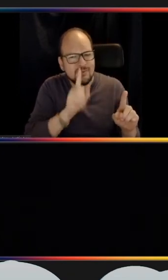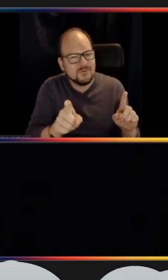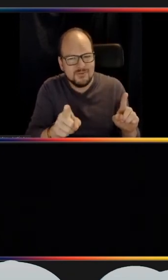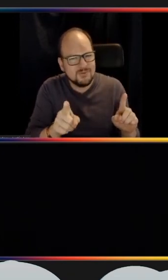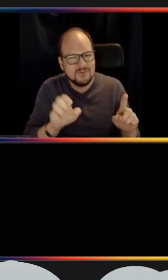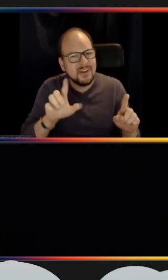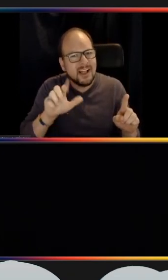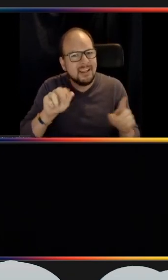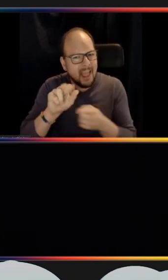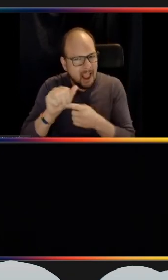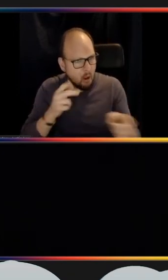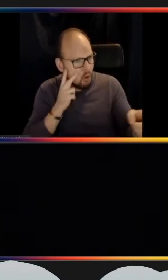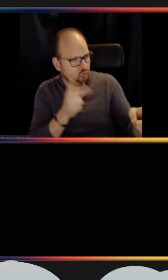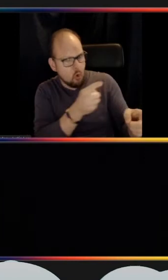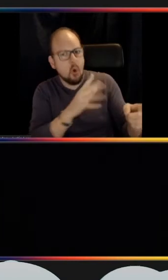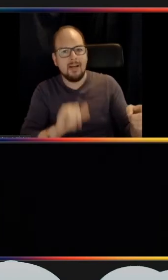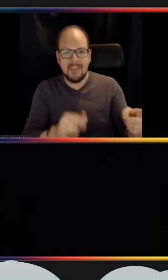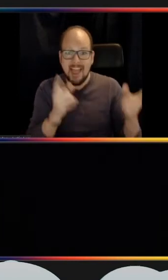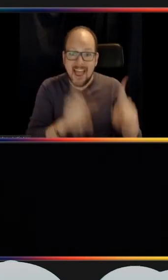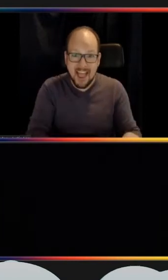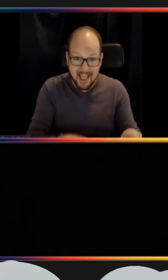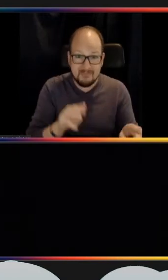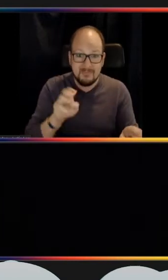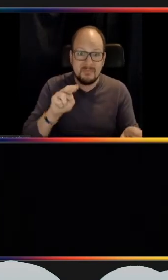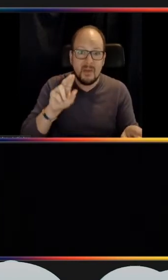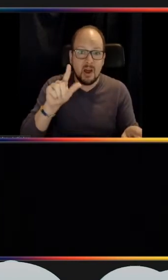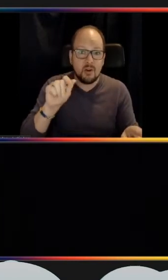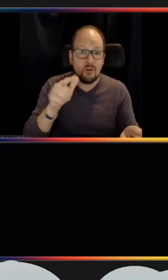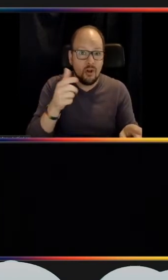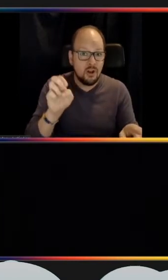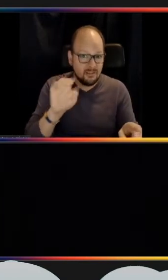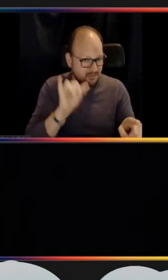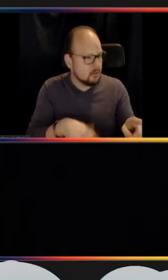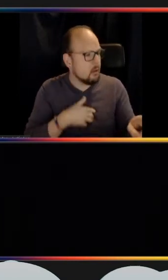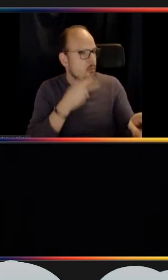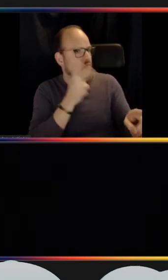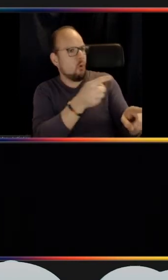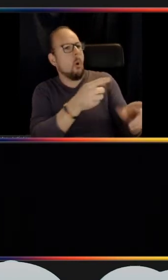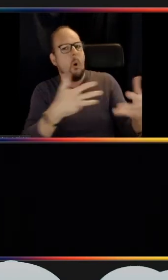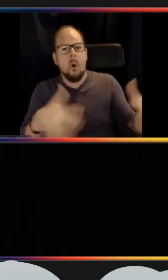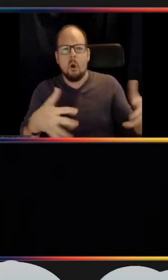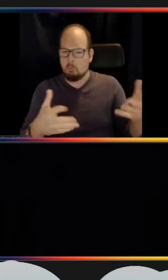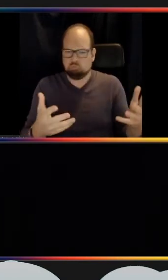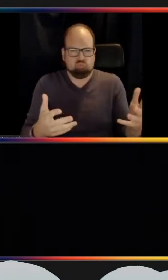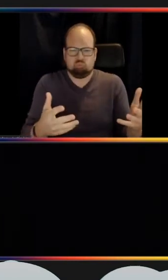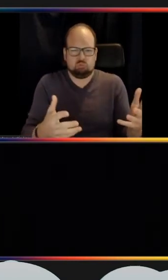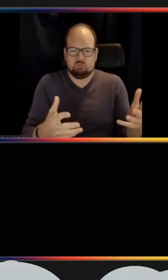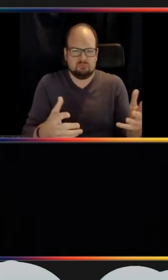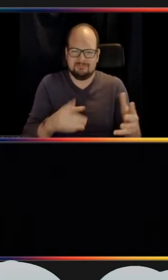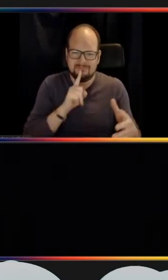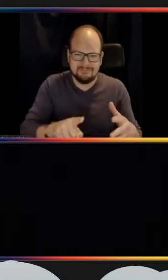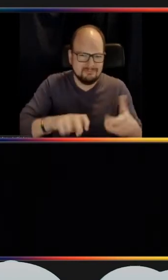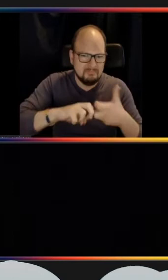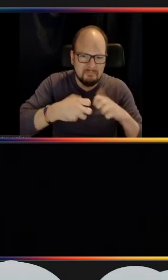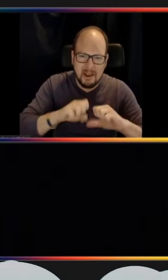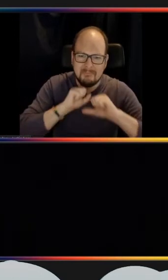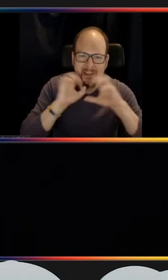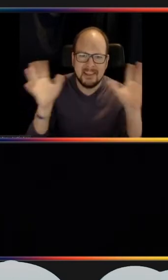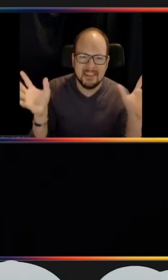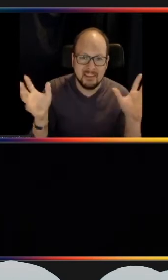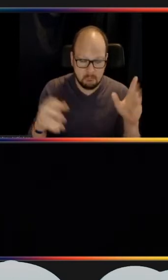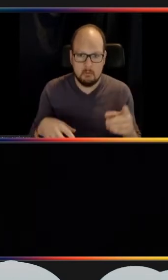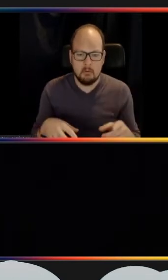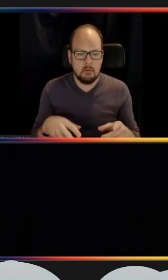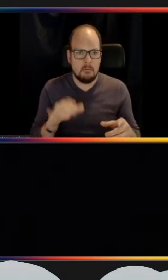is okay, thank you very much. I was just thinking about that, and like, I remember seeing that and just being blown away. She's